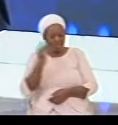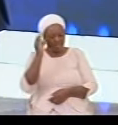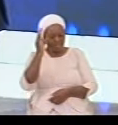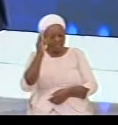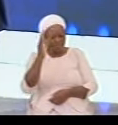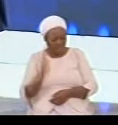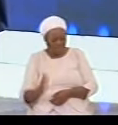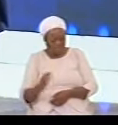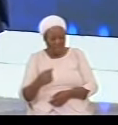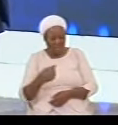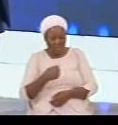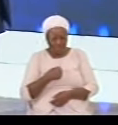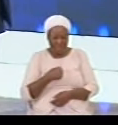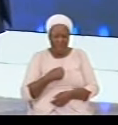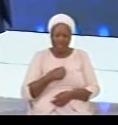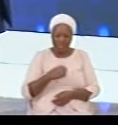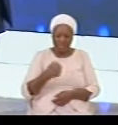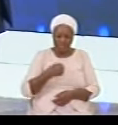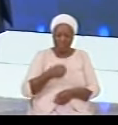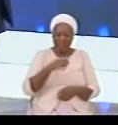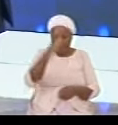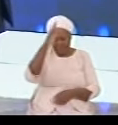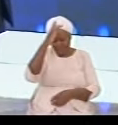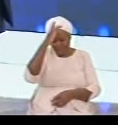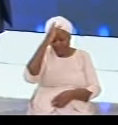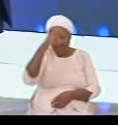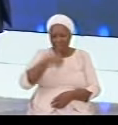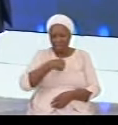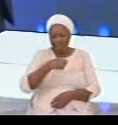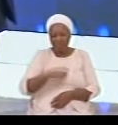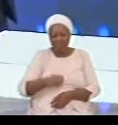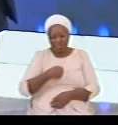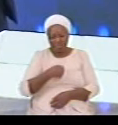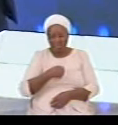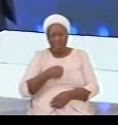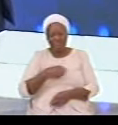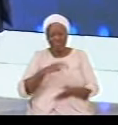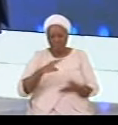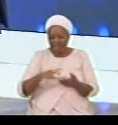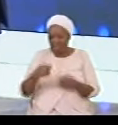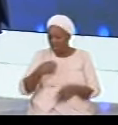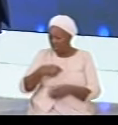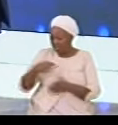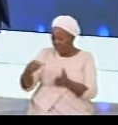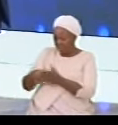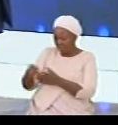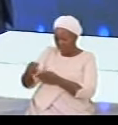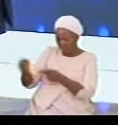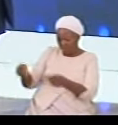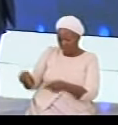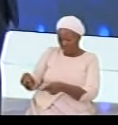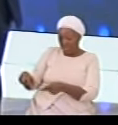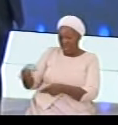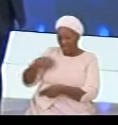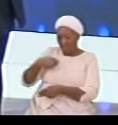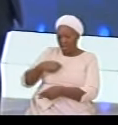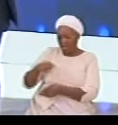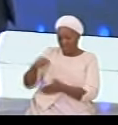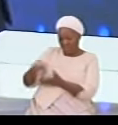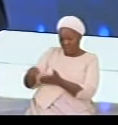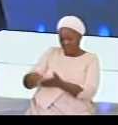worker. This area, I'm a community man. This area, I'm this. And in